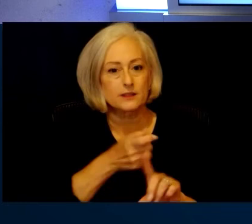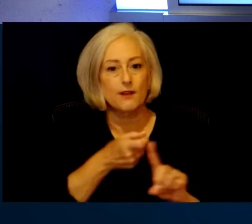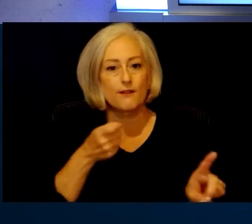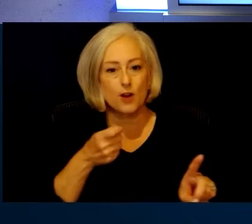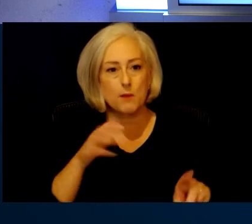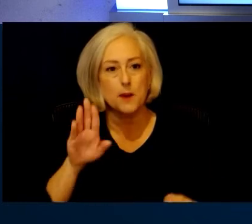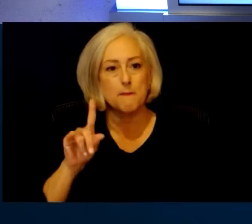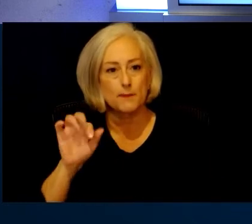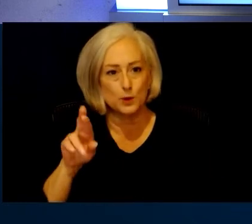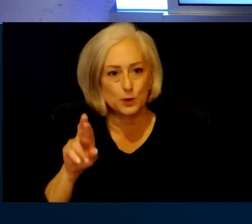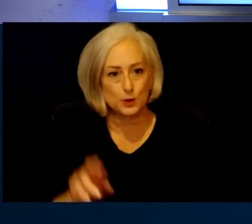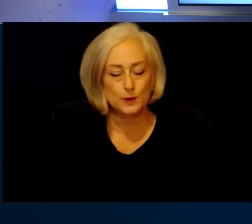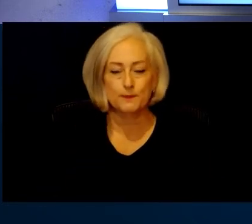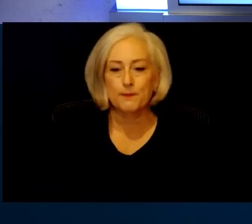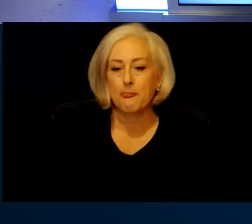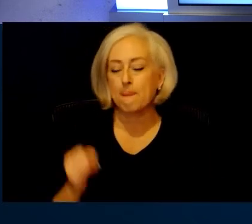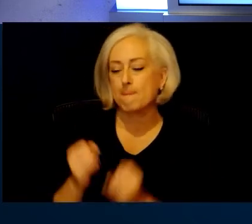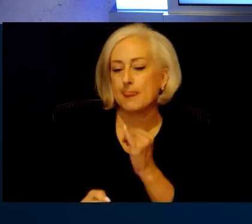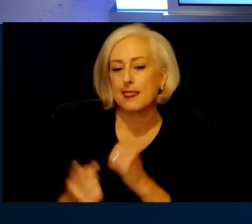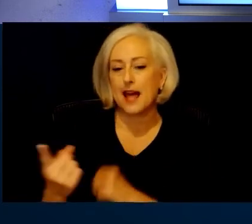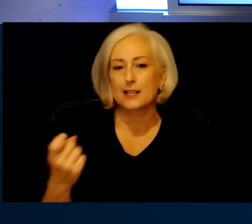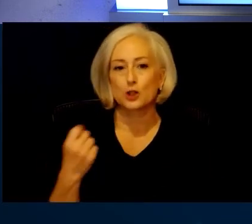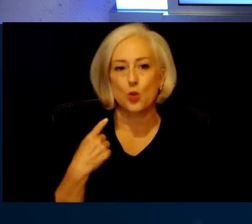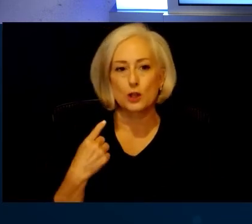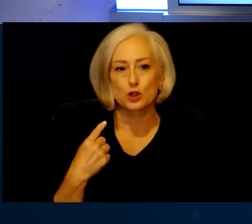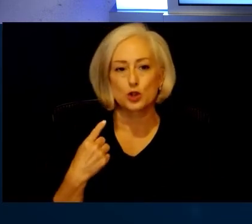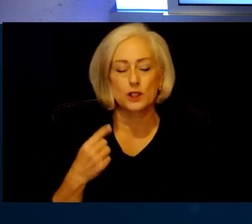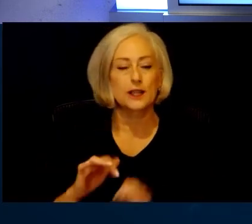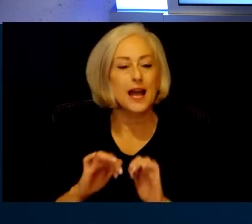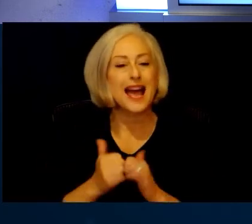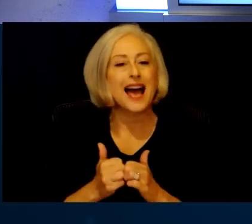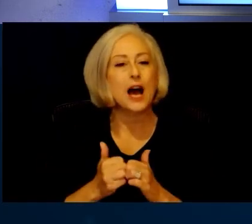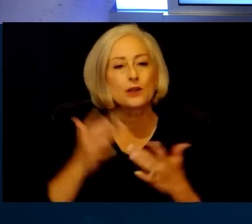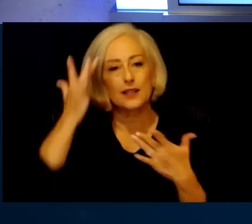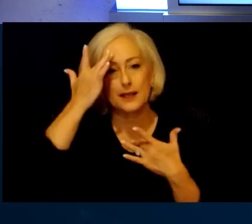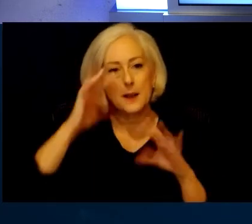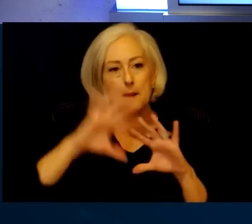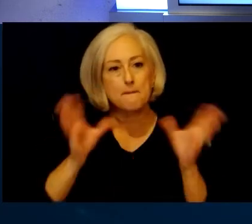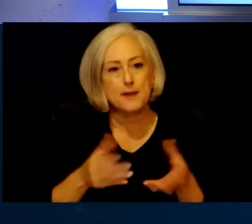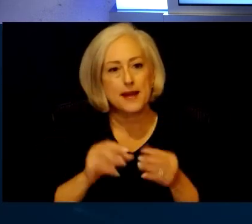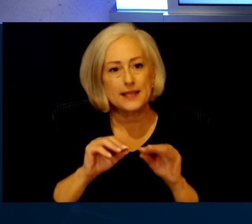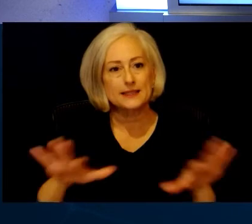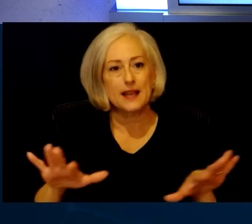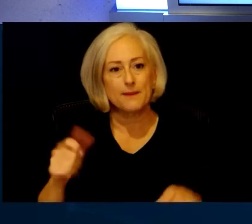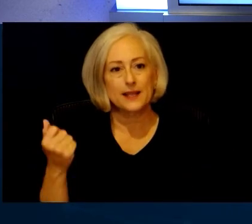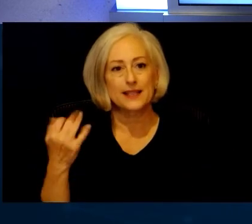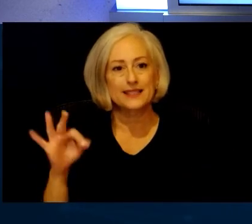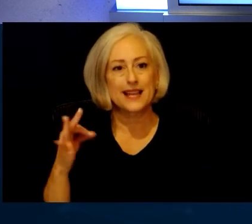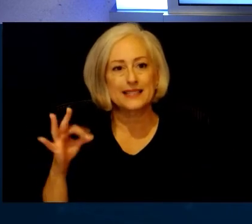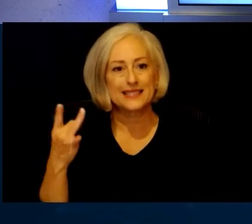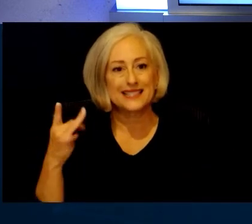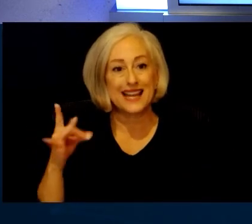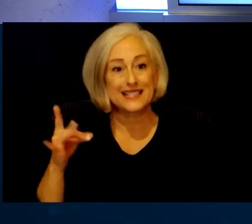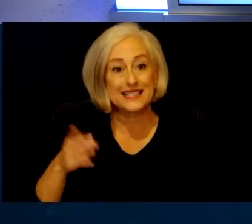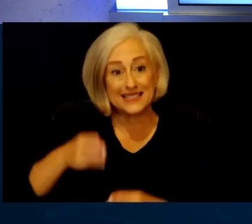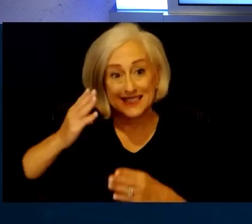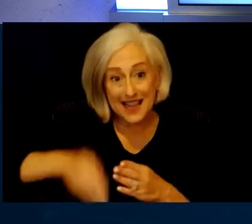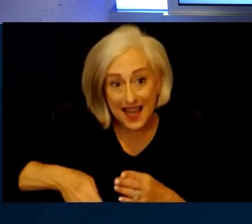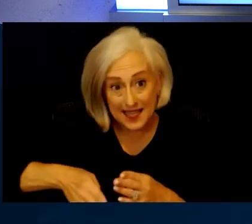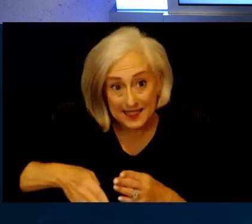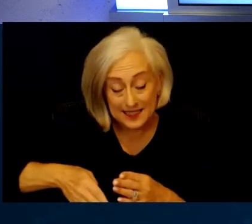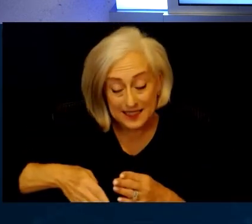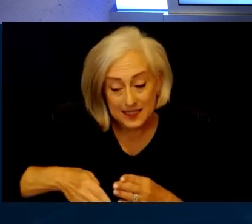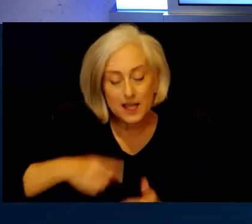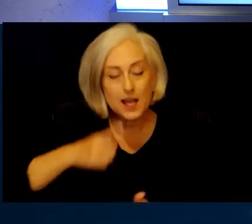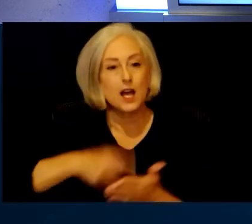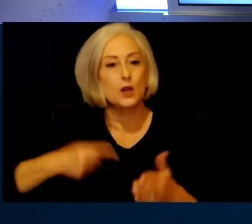last question. How did the pandemic of 1918 end, and what will we have to do?